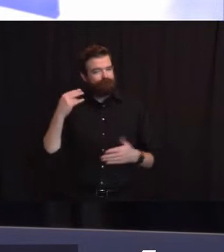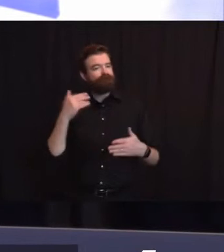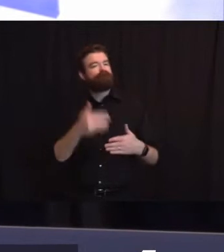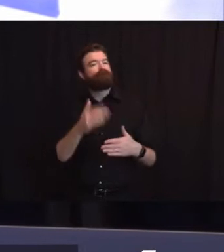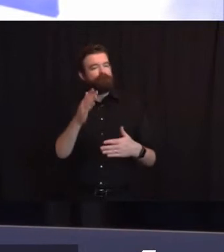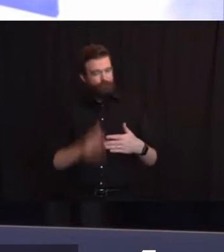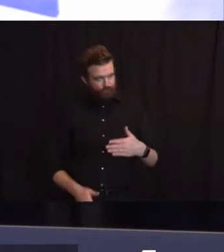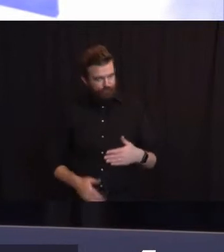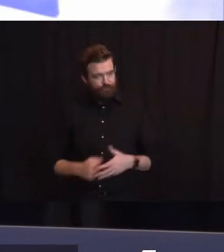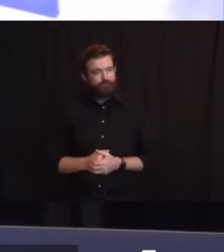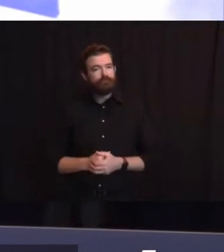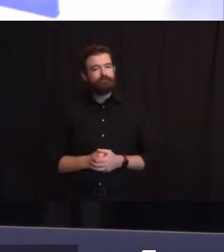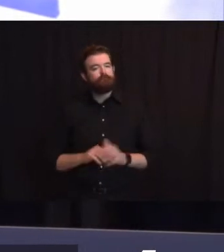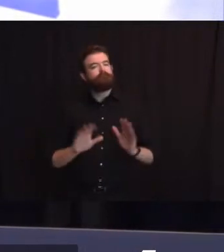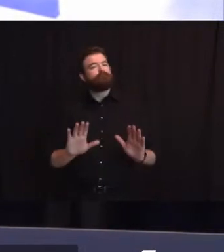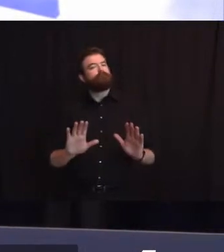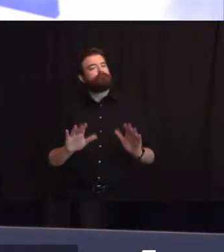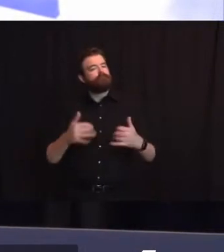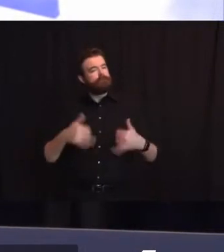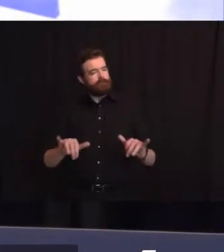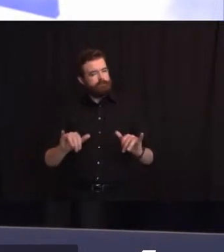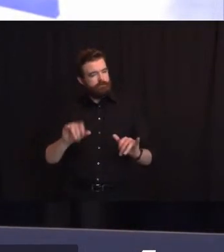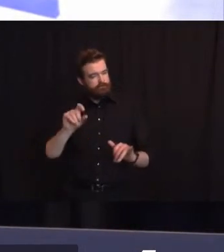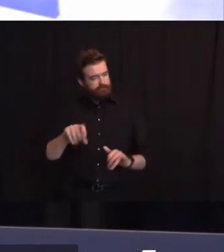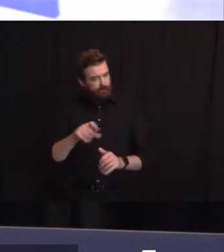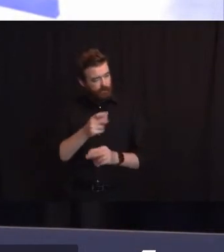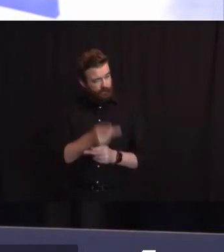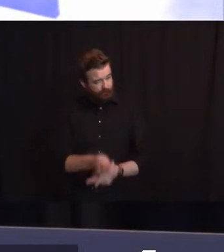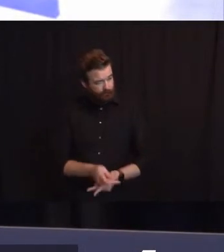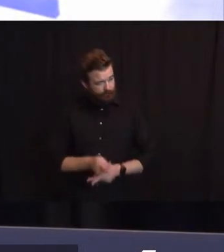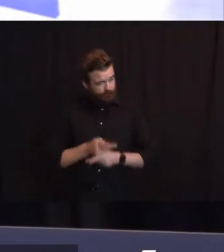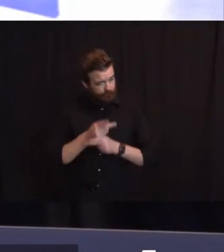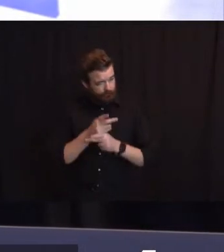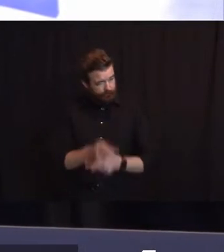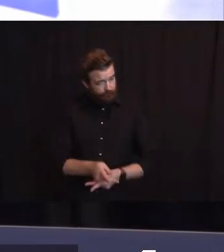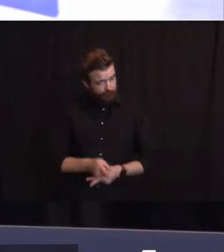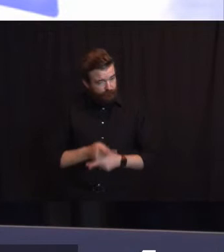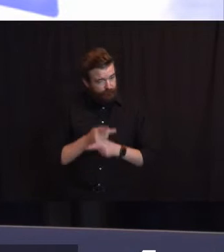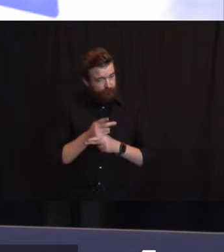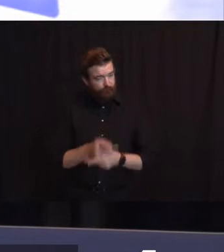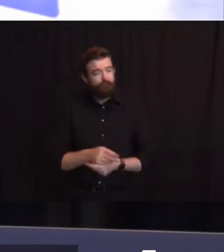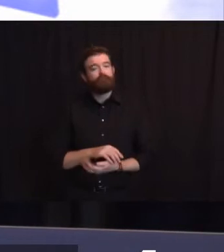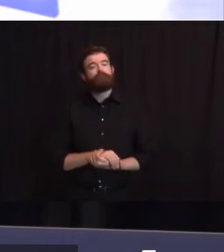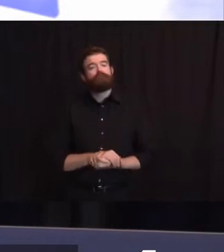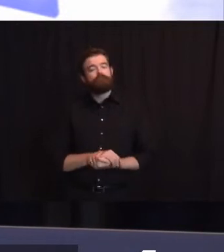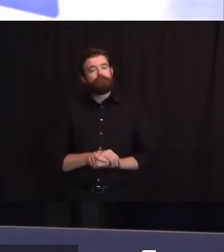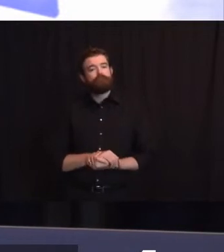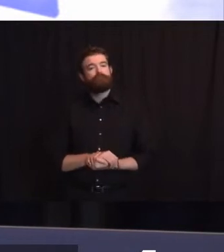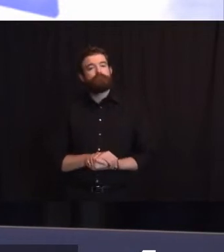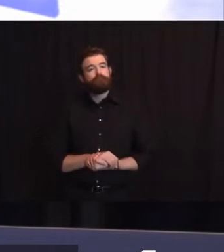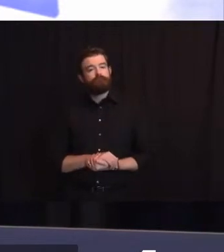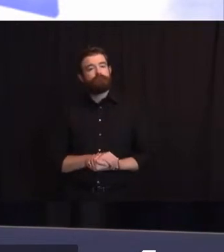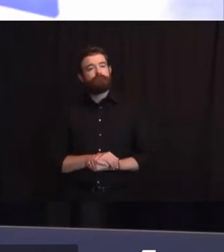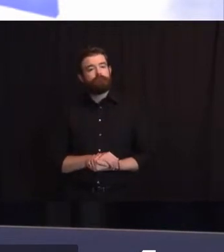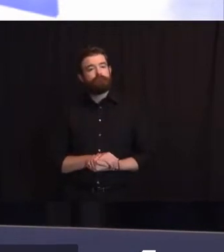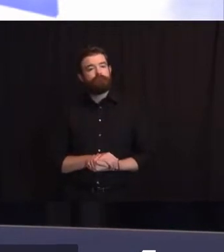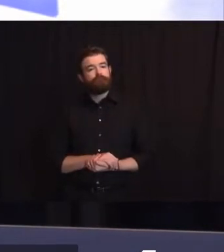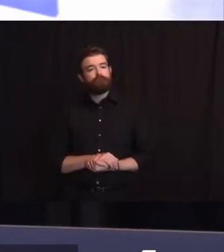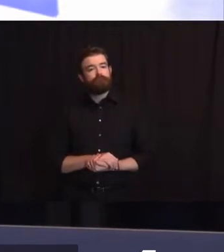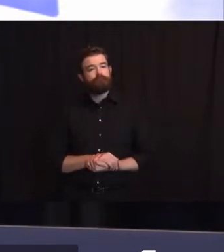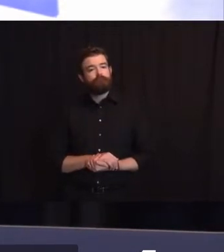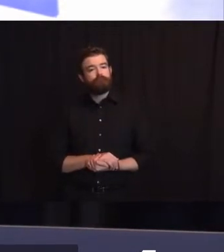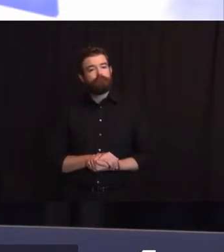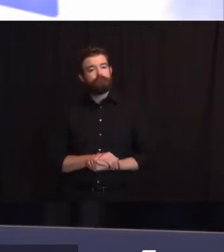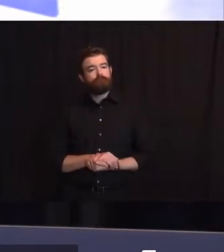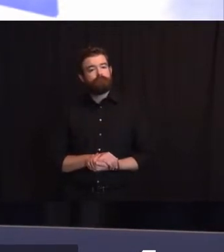vigilant. Our deaths remain in double digits, and that is troubling. New Jersey is ranked second in the